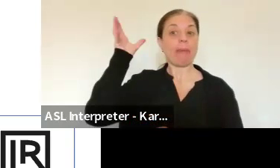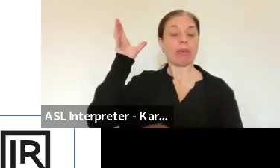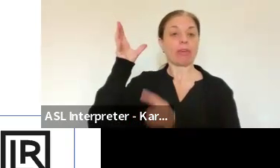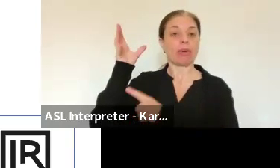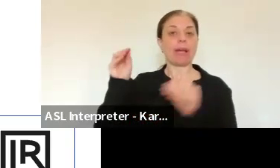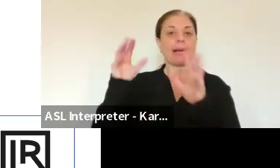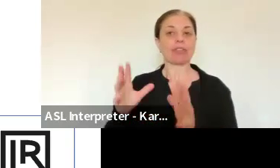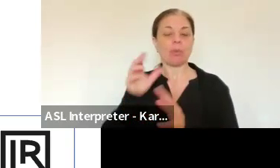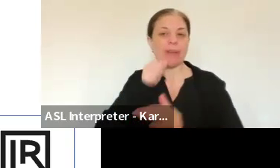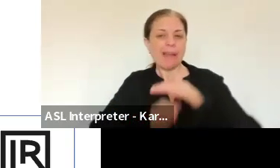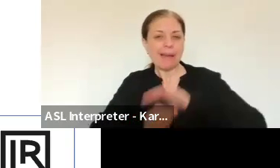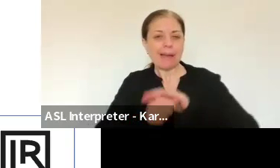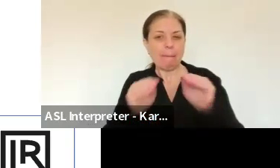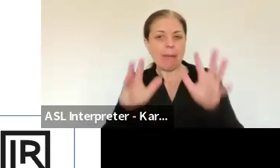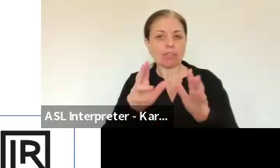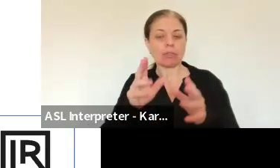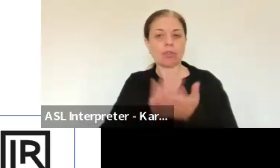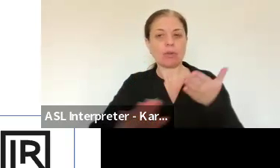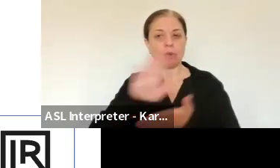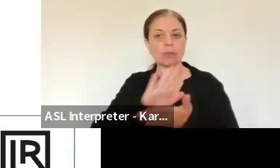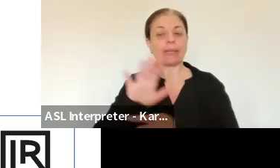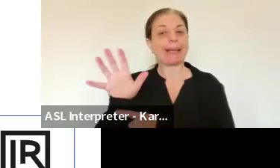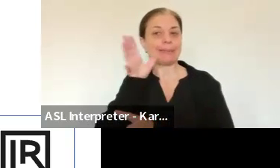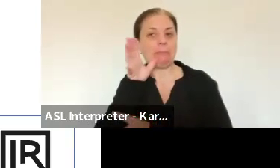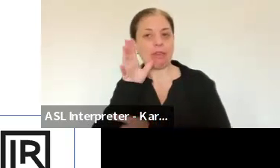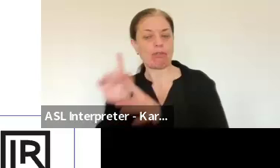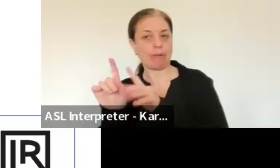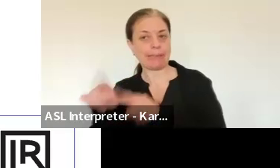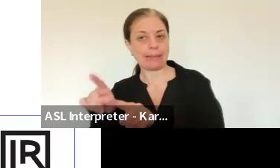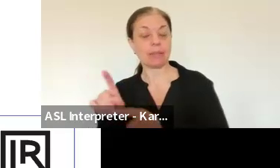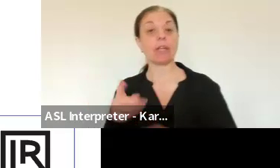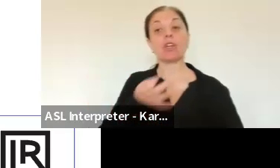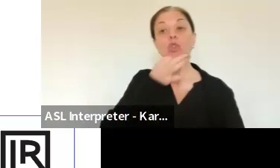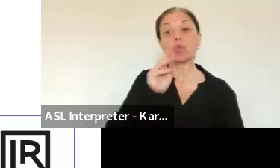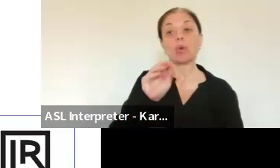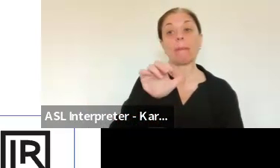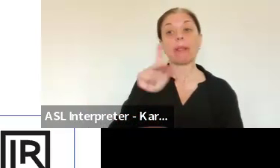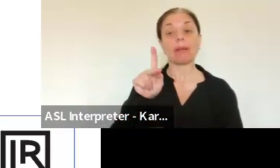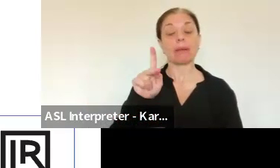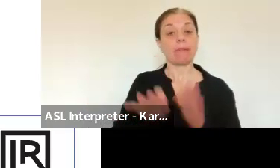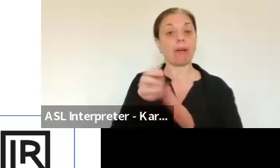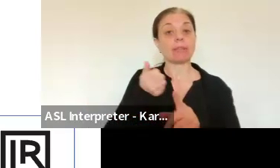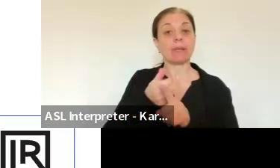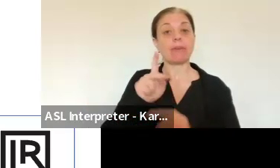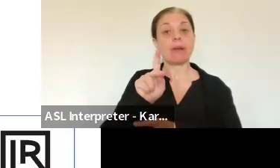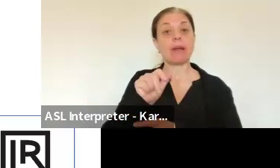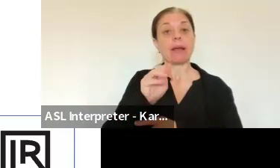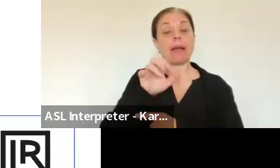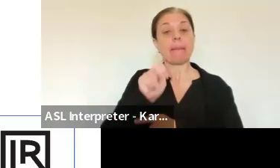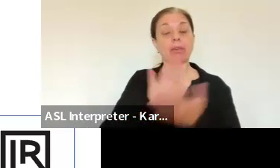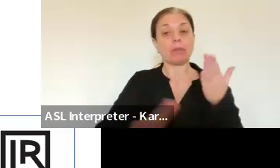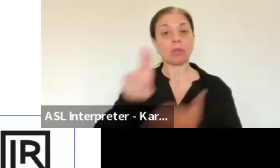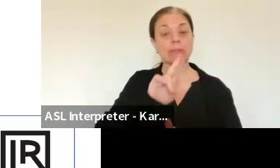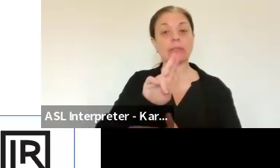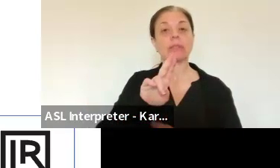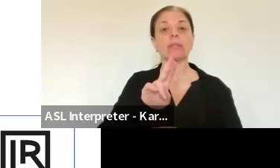with ties to a hidden magical university that Malik's mother attended. Soon, Malik finds himself at Kamen University, where his eyes are open to